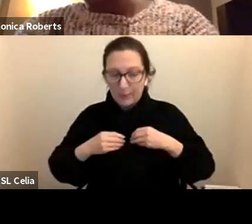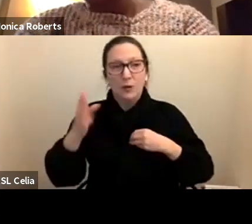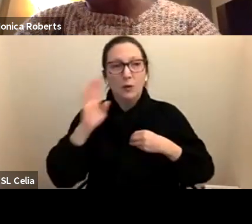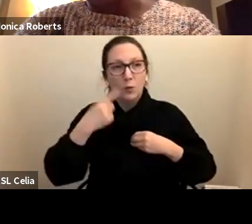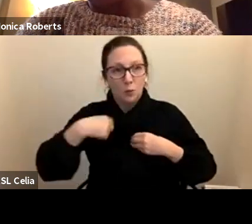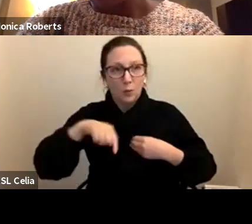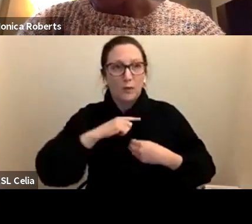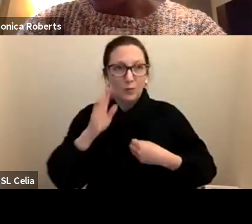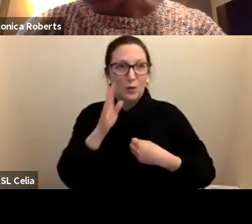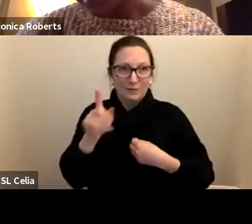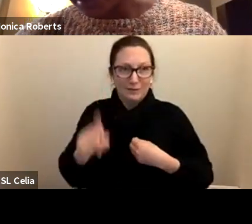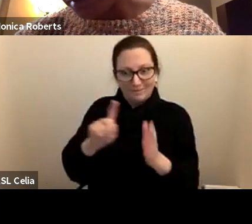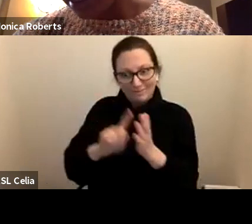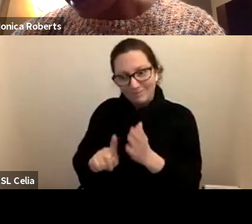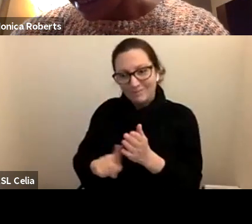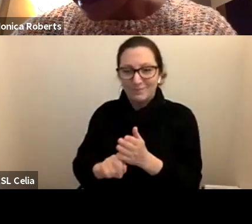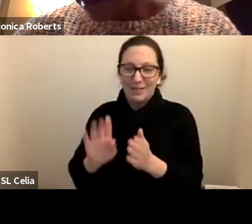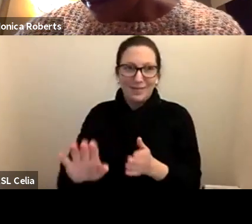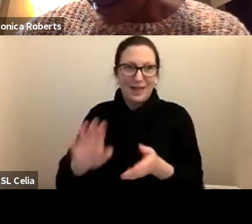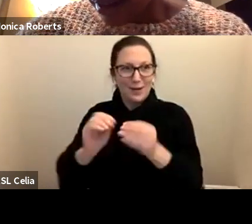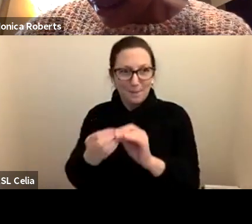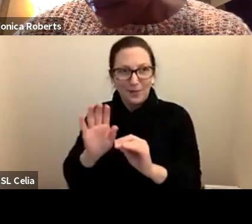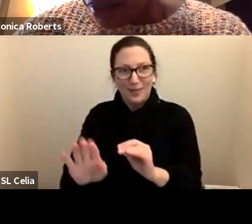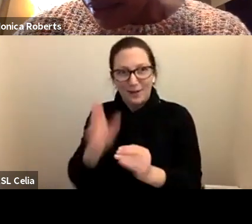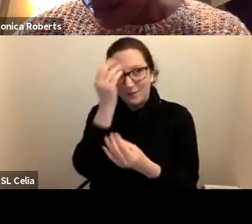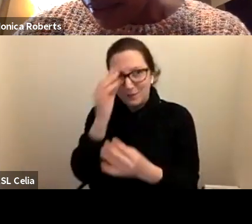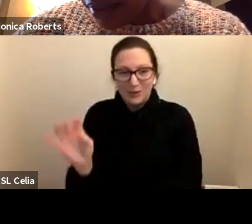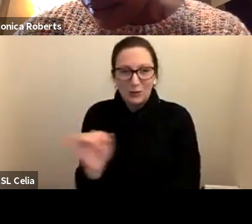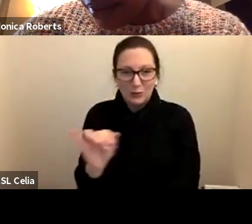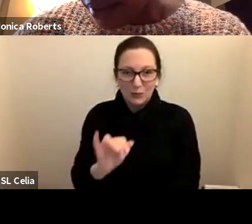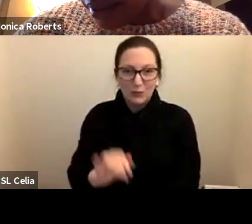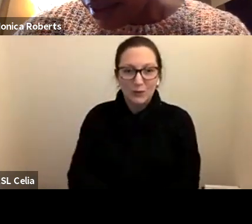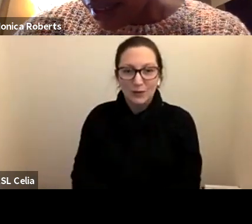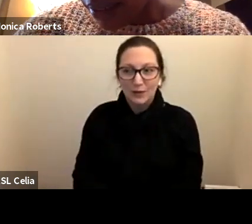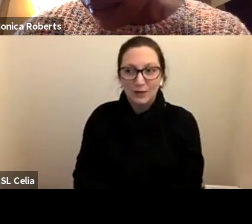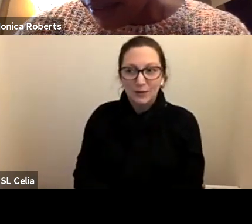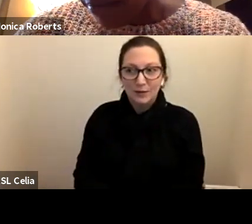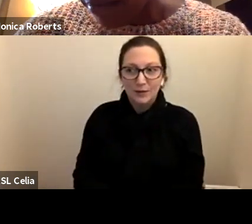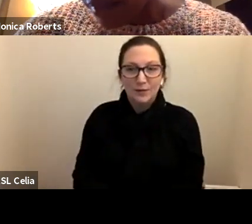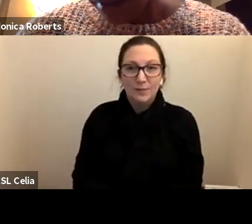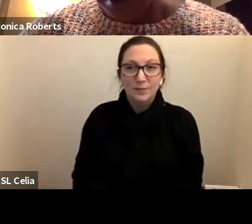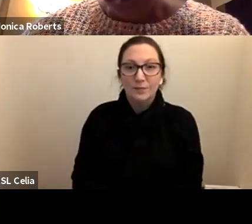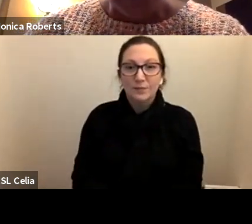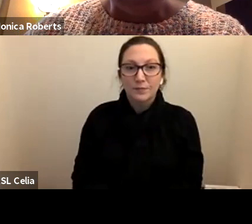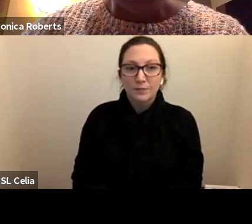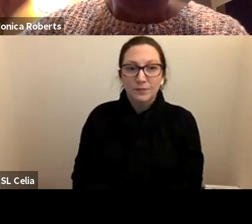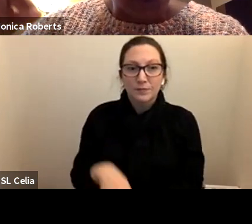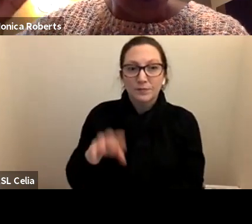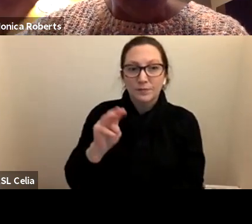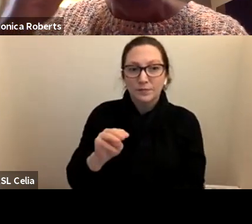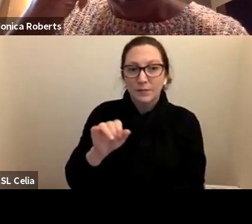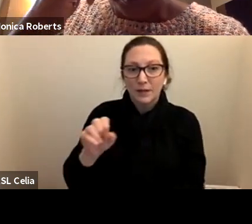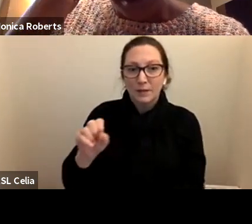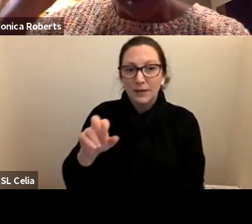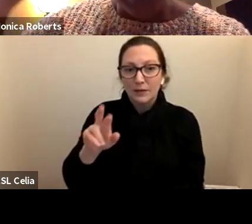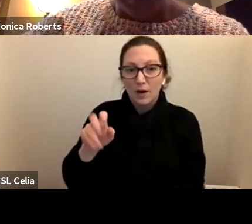That's a good question. I think what we can probably do is what I would call dipsticking